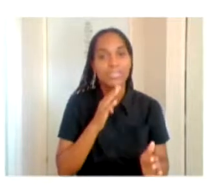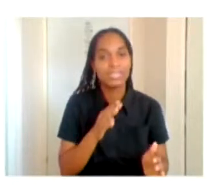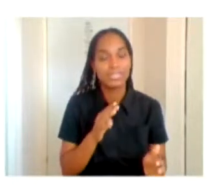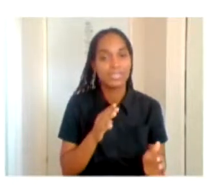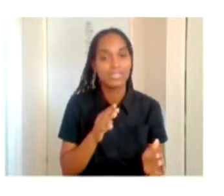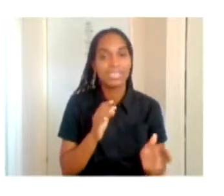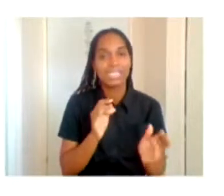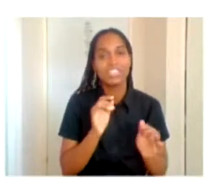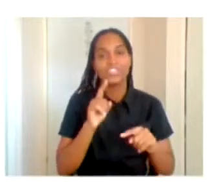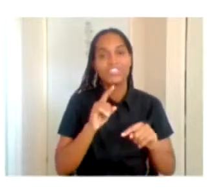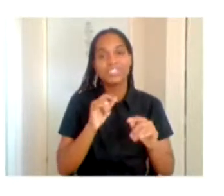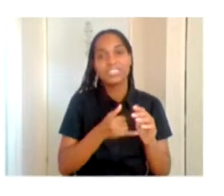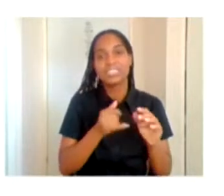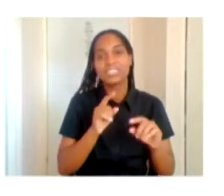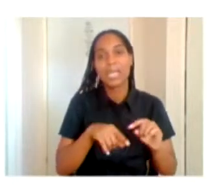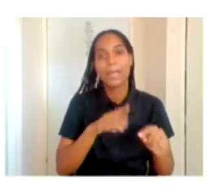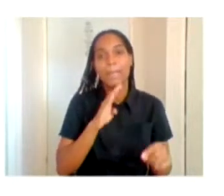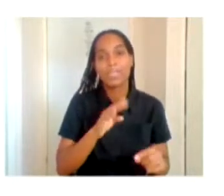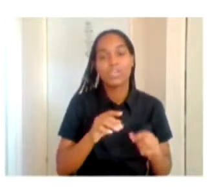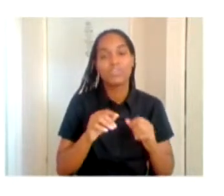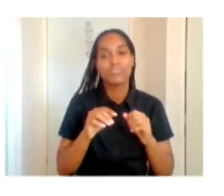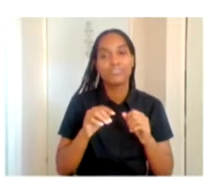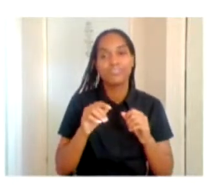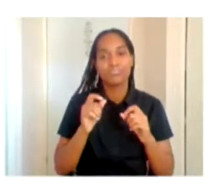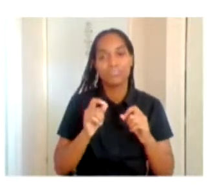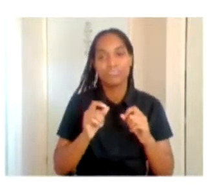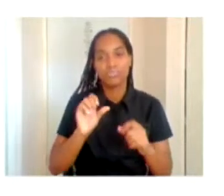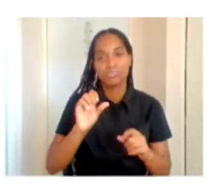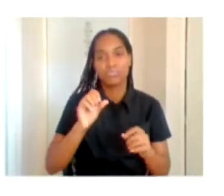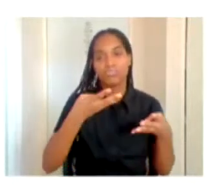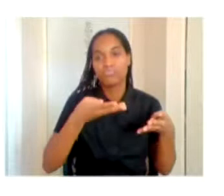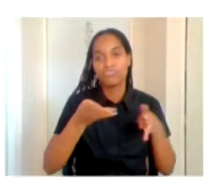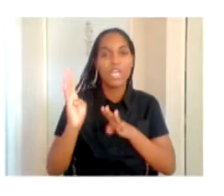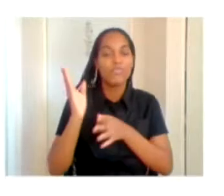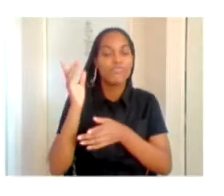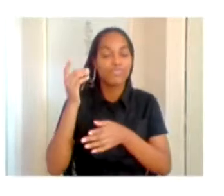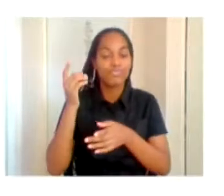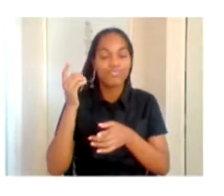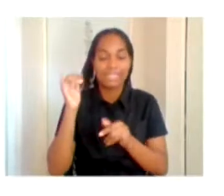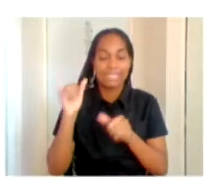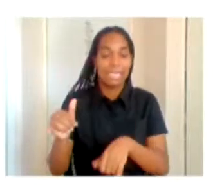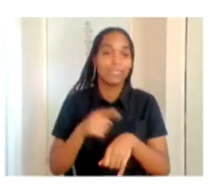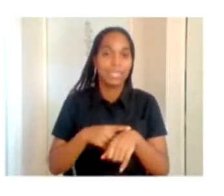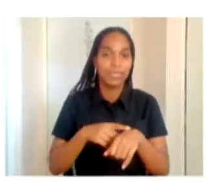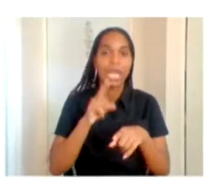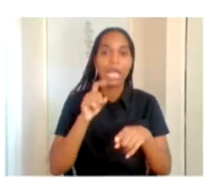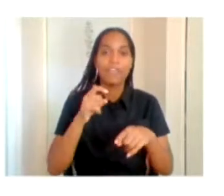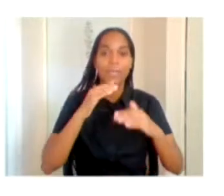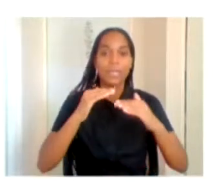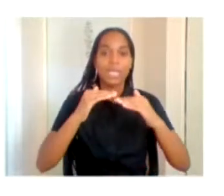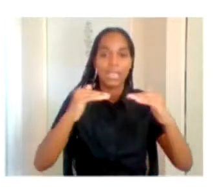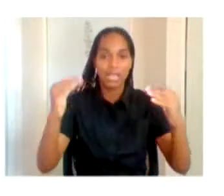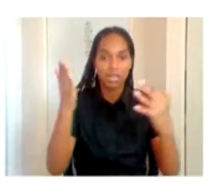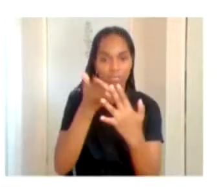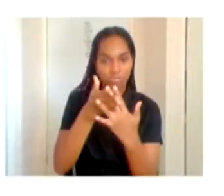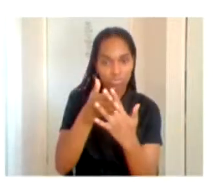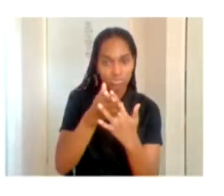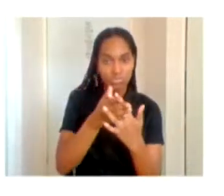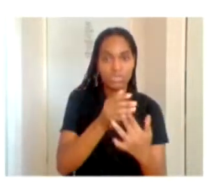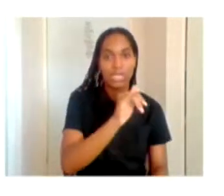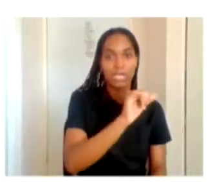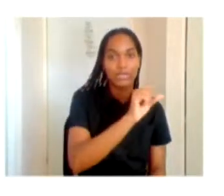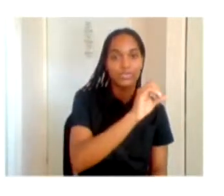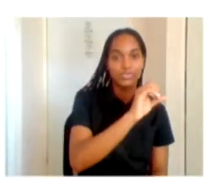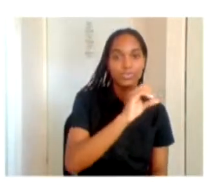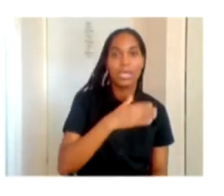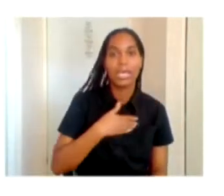cannot be, streamed right away. So there must be a kind of layer in between playing some important role. So